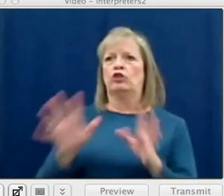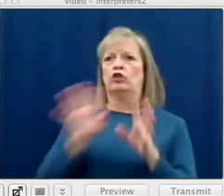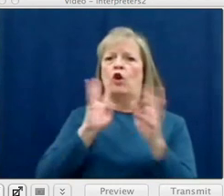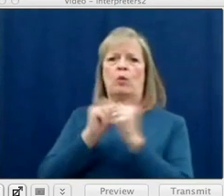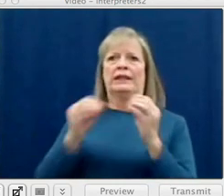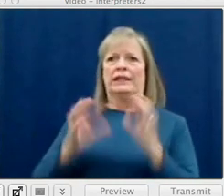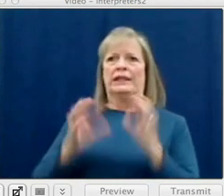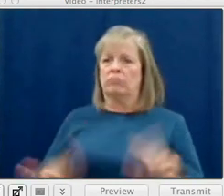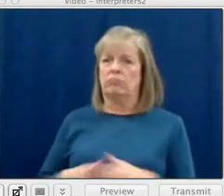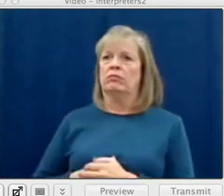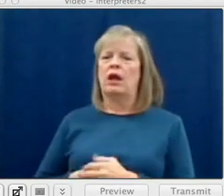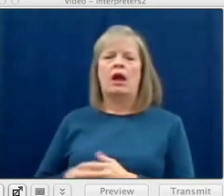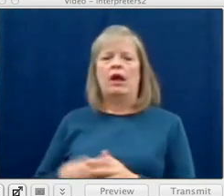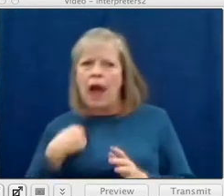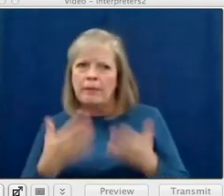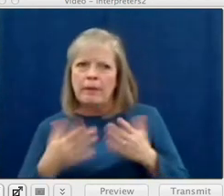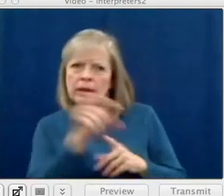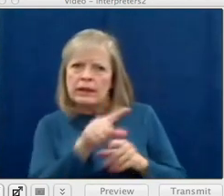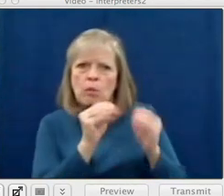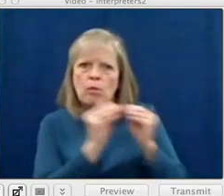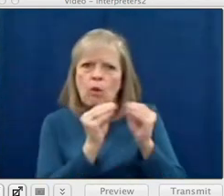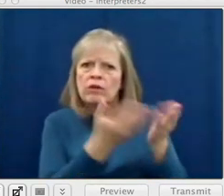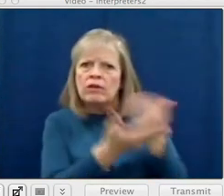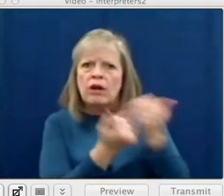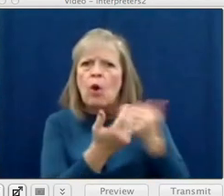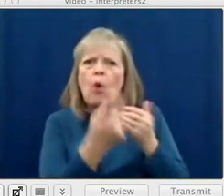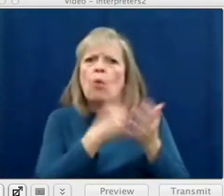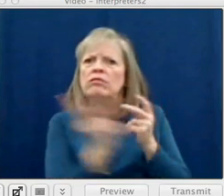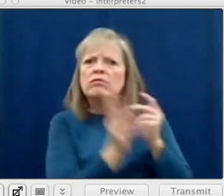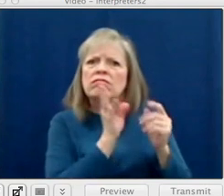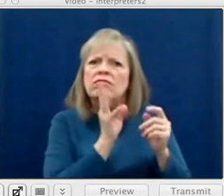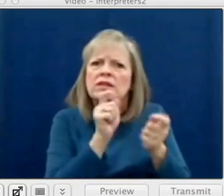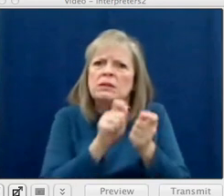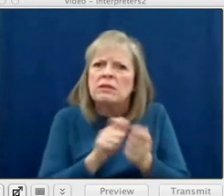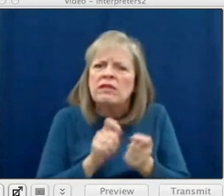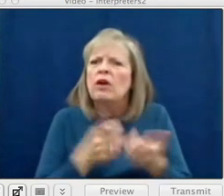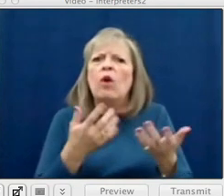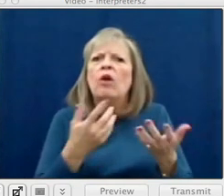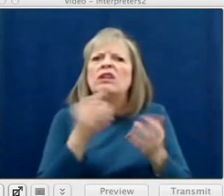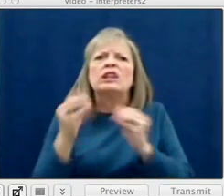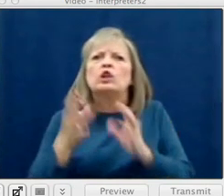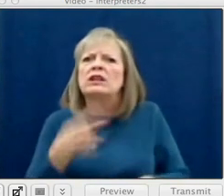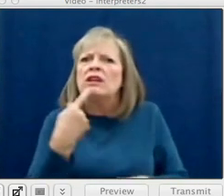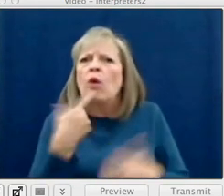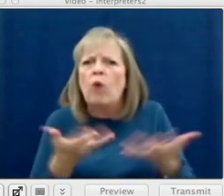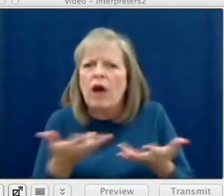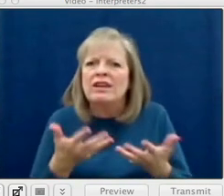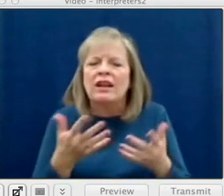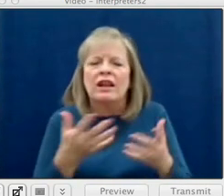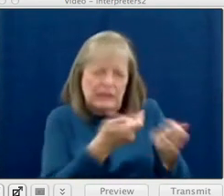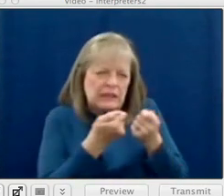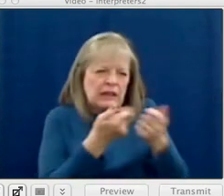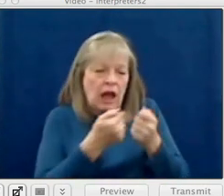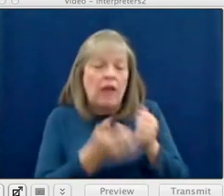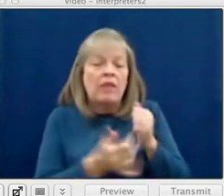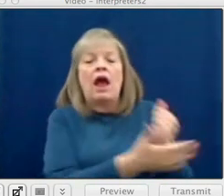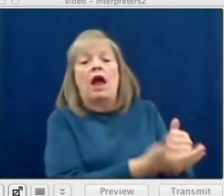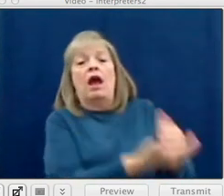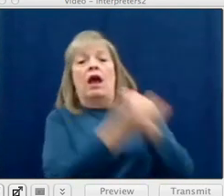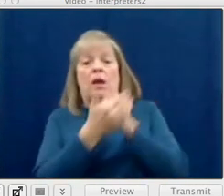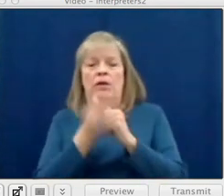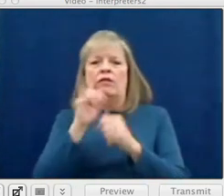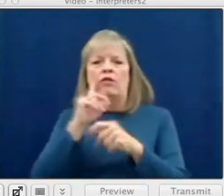talk to the teacher about? What did you say? What was the conversation? In order to get the control spelled out in a very specific way.